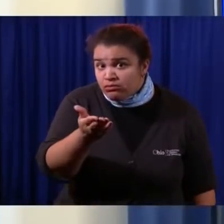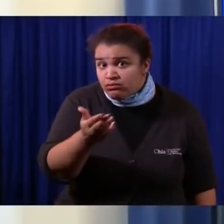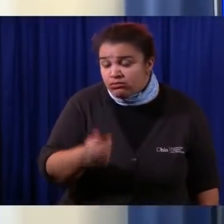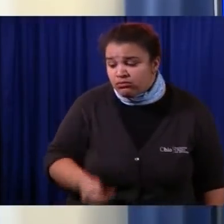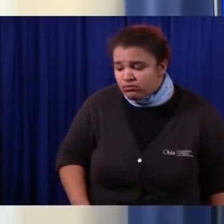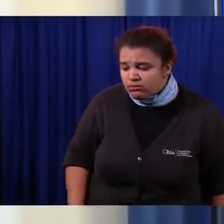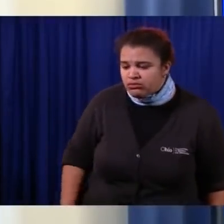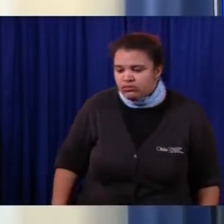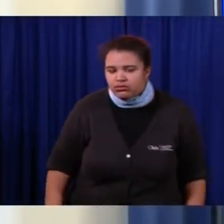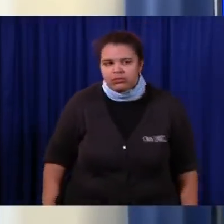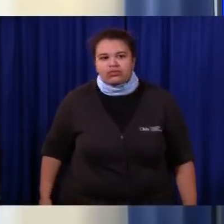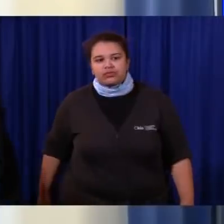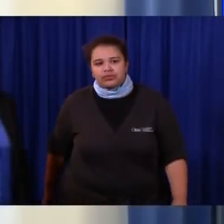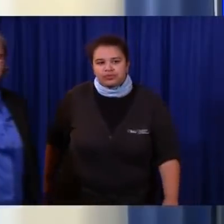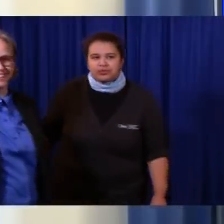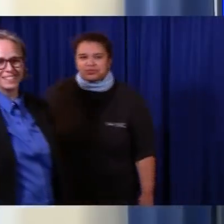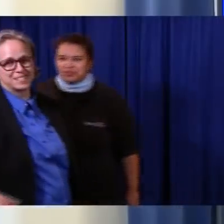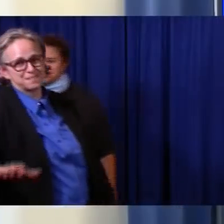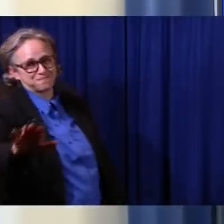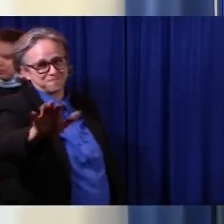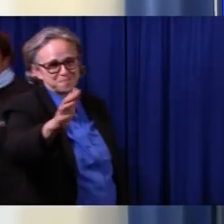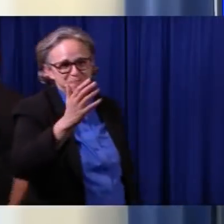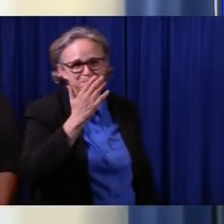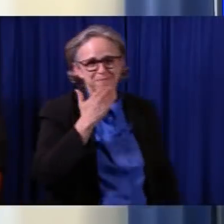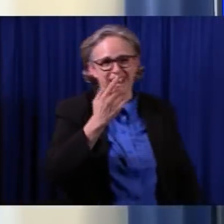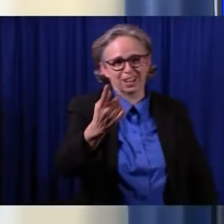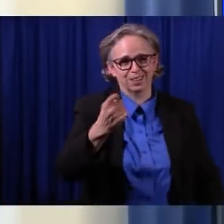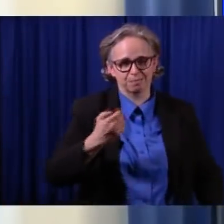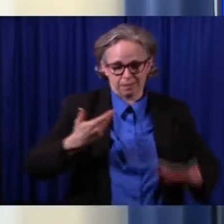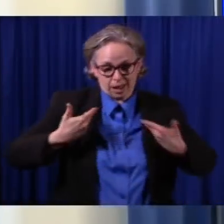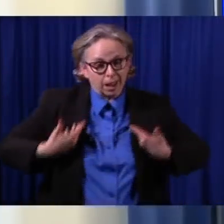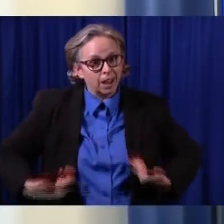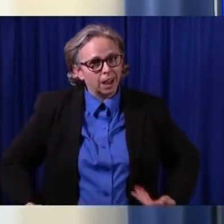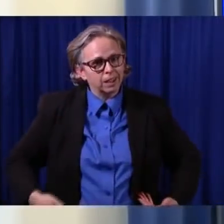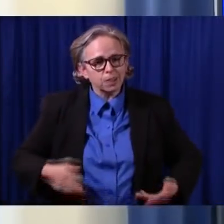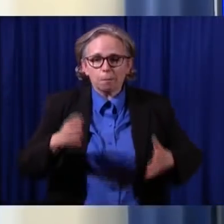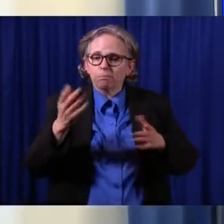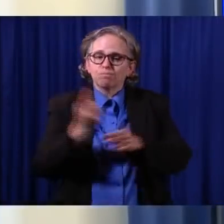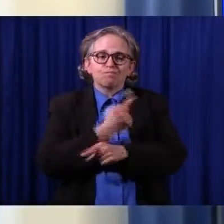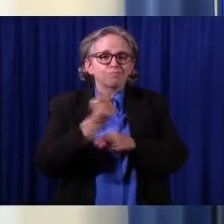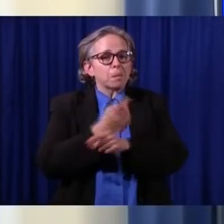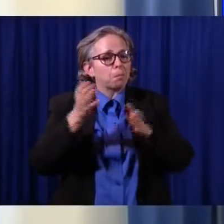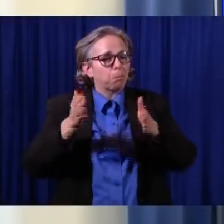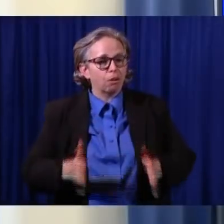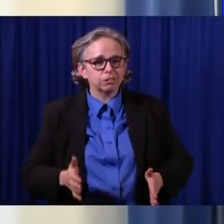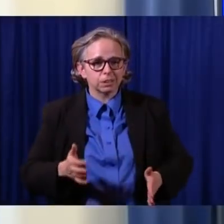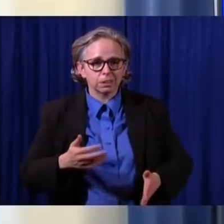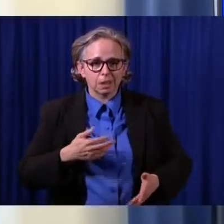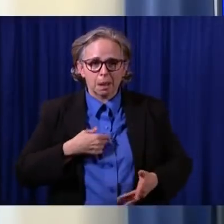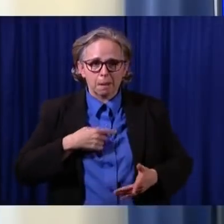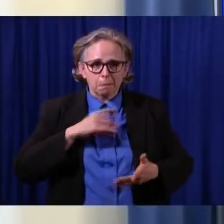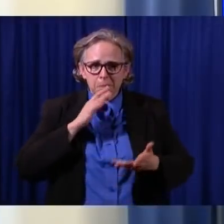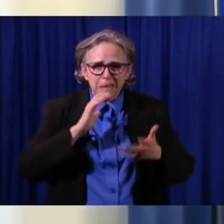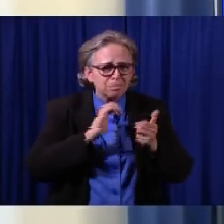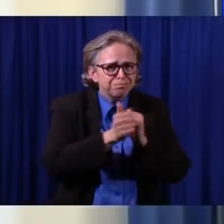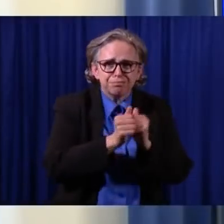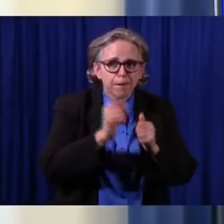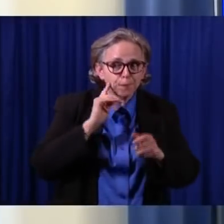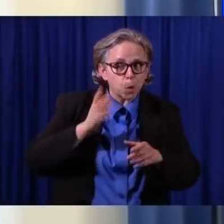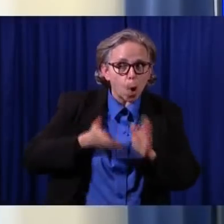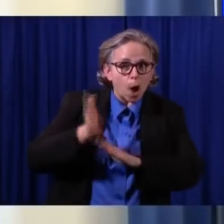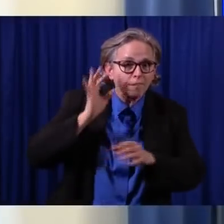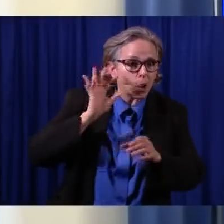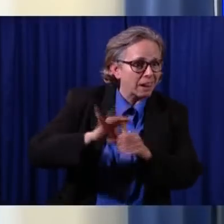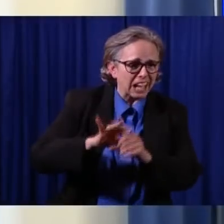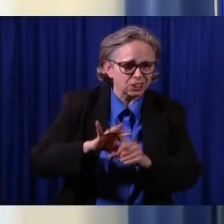Certainly as a person, a lay person, I didn't run for election, and this is a new world to me. And so any human being,